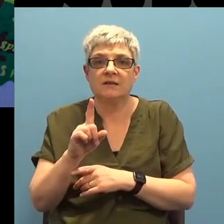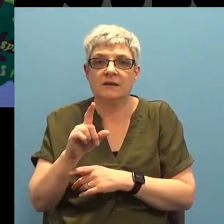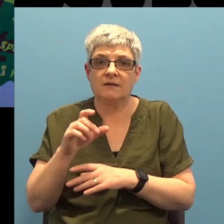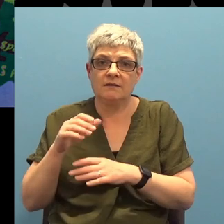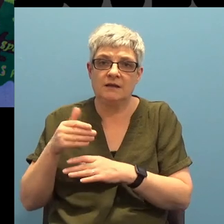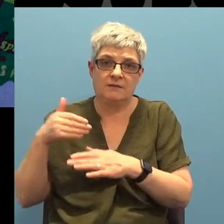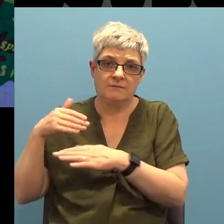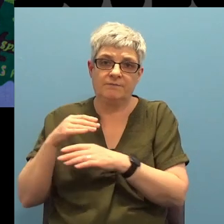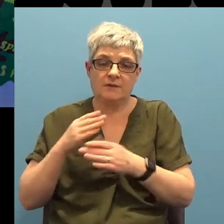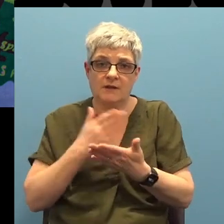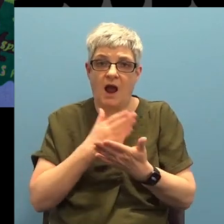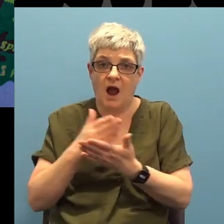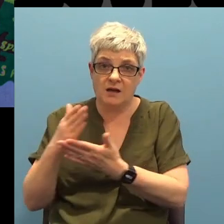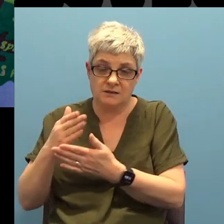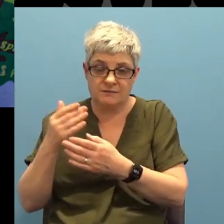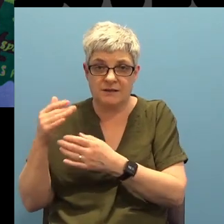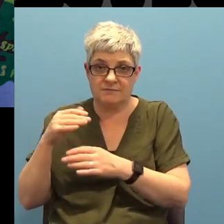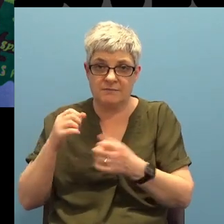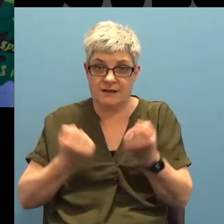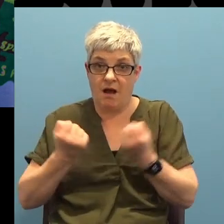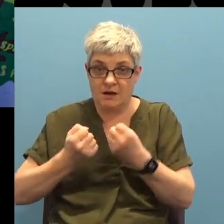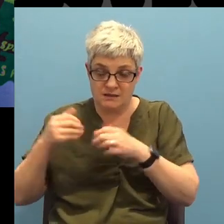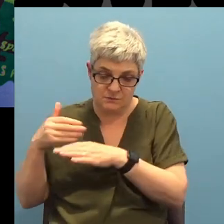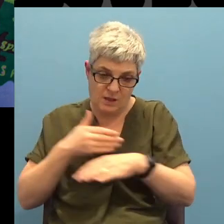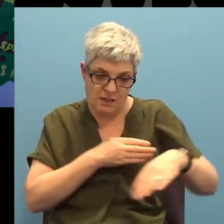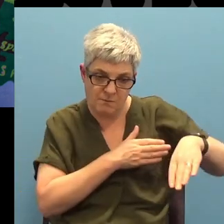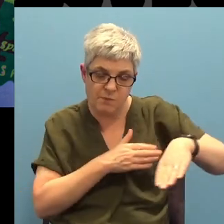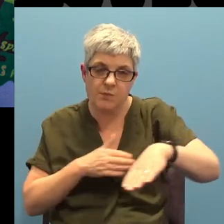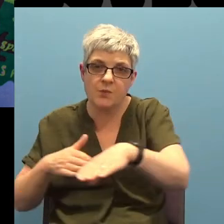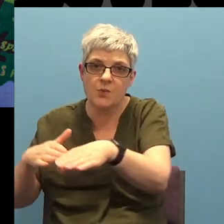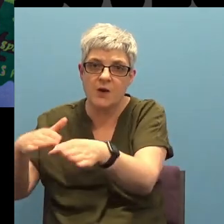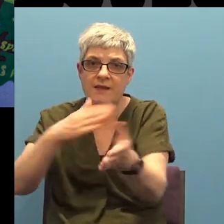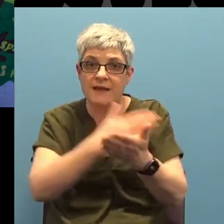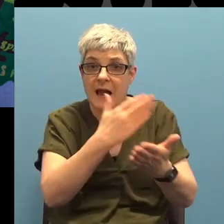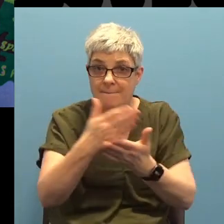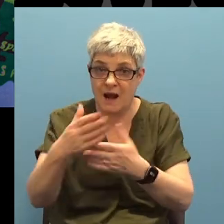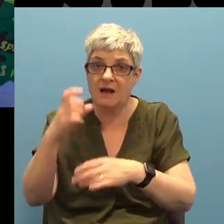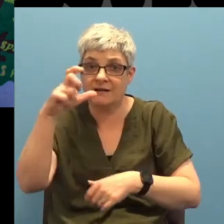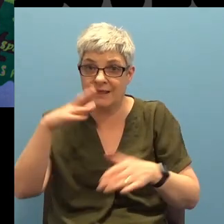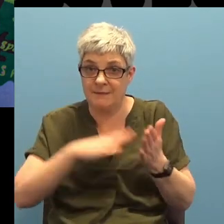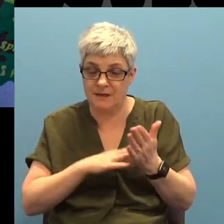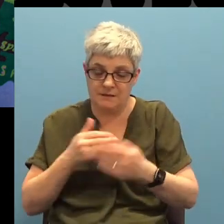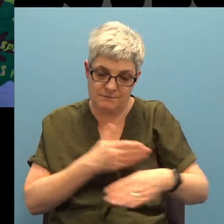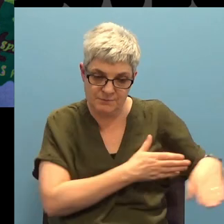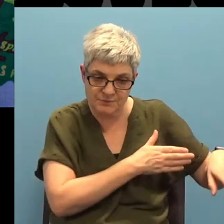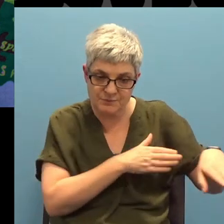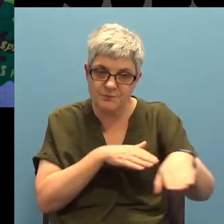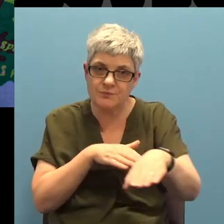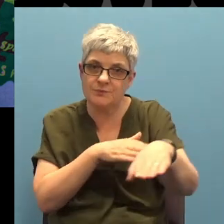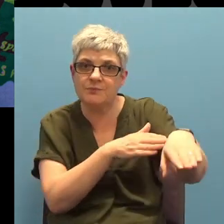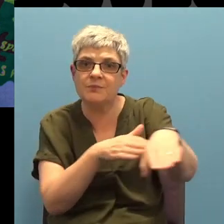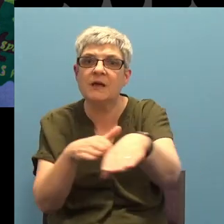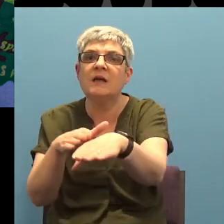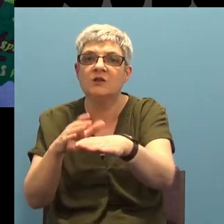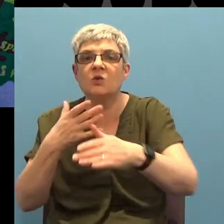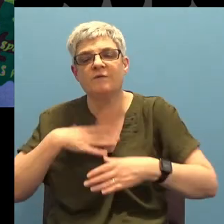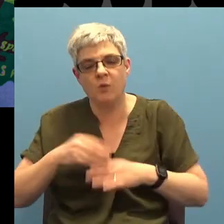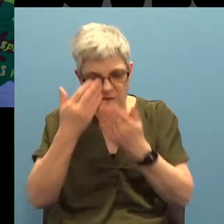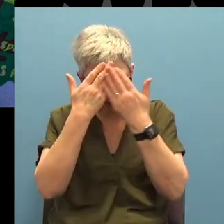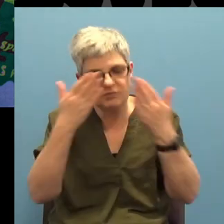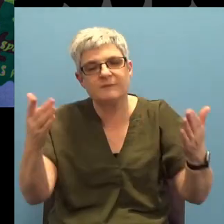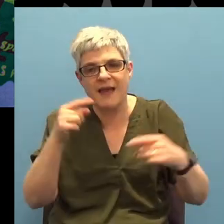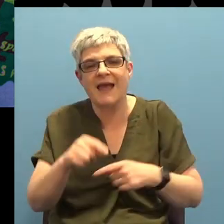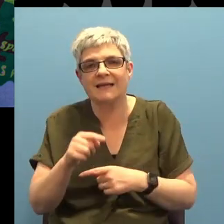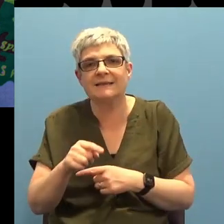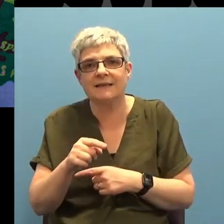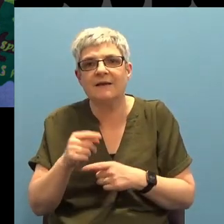will come and go round the car park here at Claremont before going on to South Lanarkshire. And if anyone wants to pay their